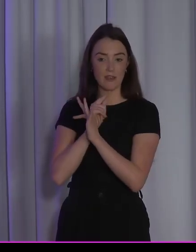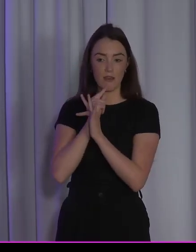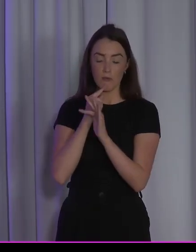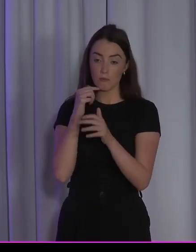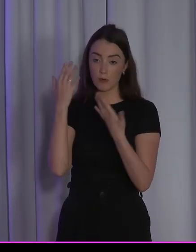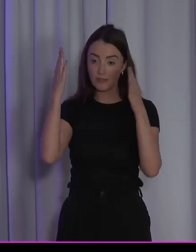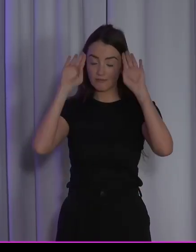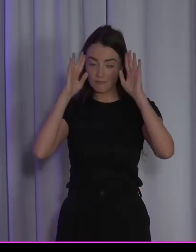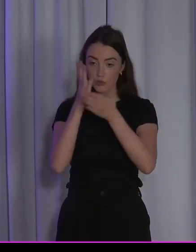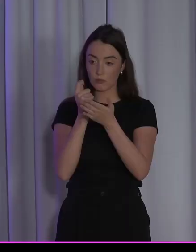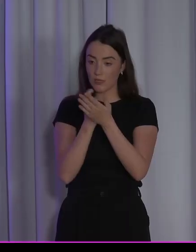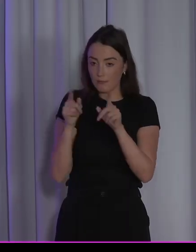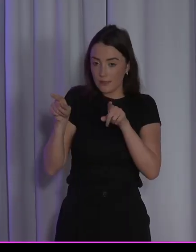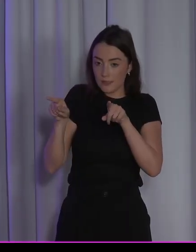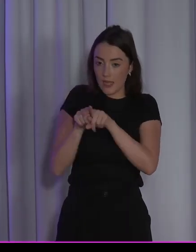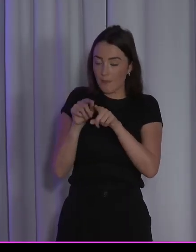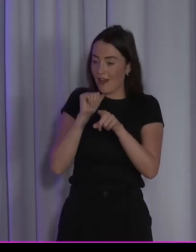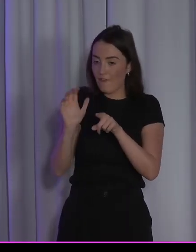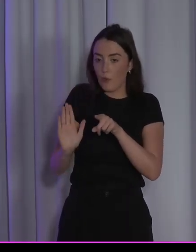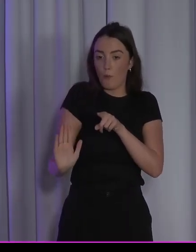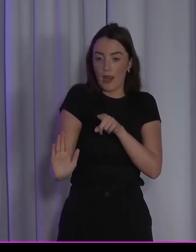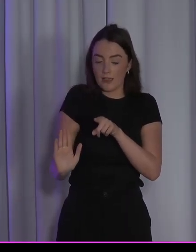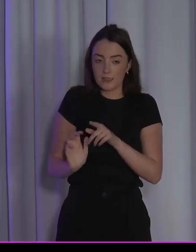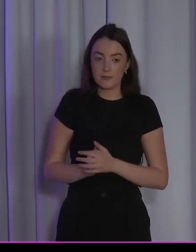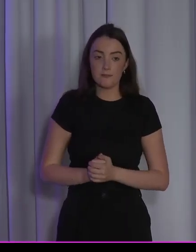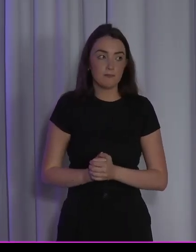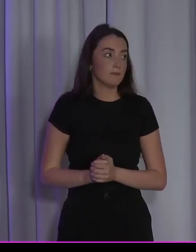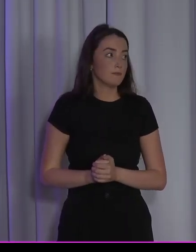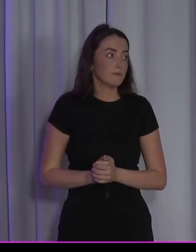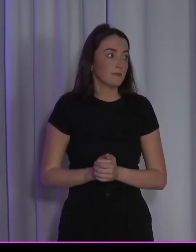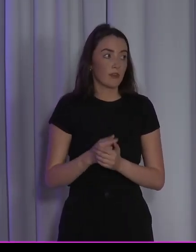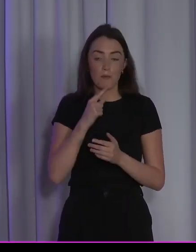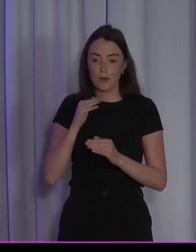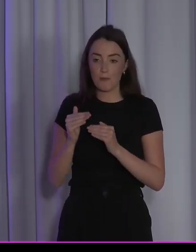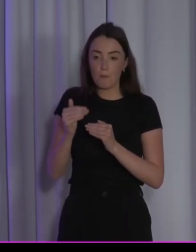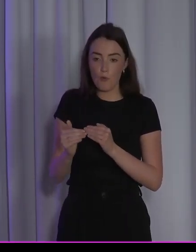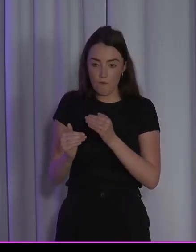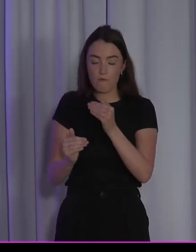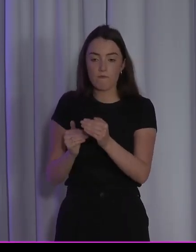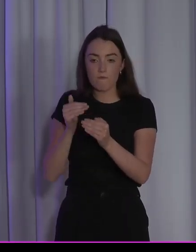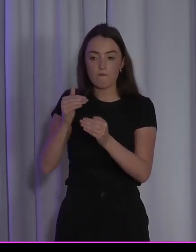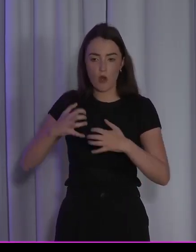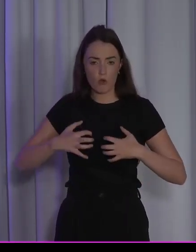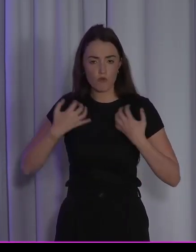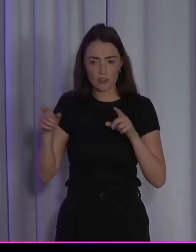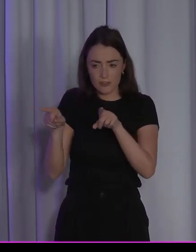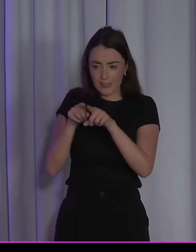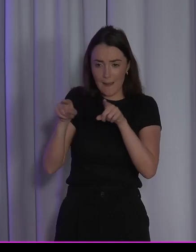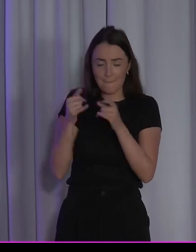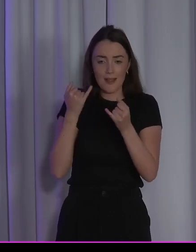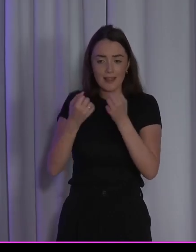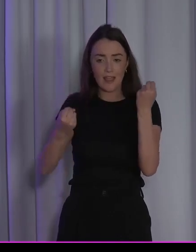are slow-rolling motors with no brakes. Intentional inches forward, the microaggressions are still a car